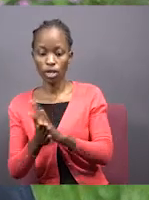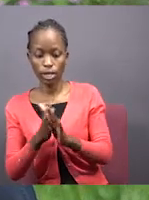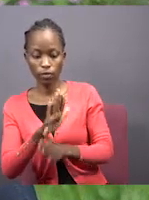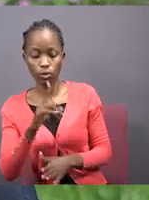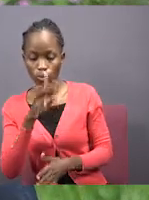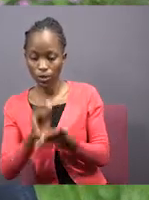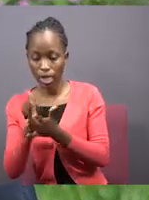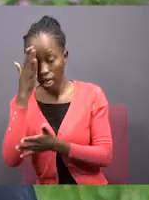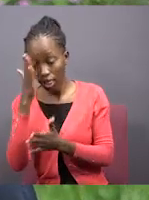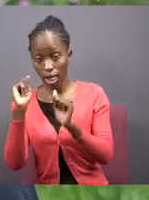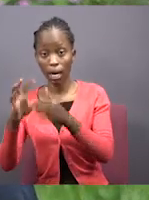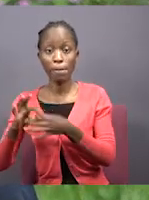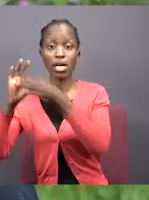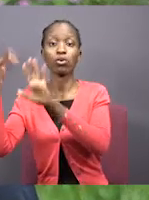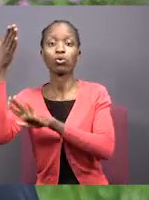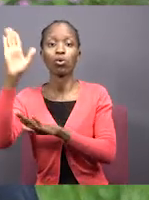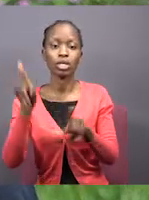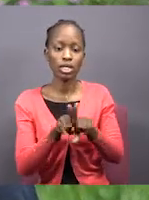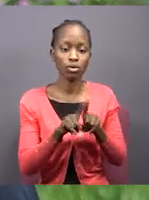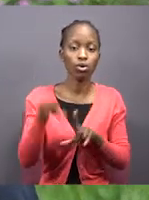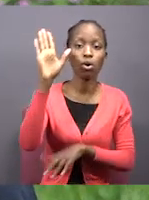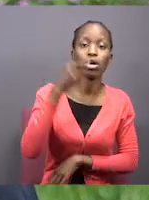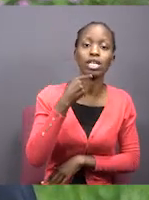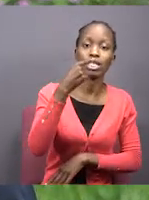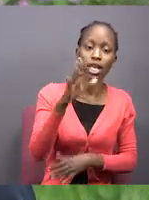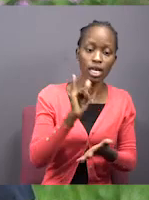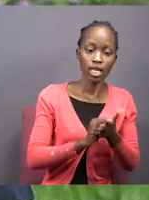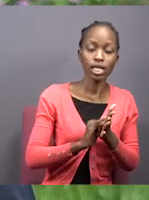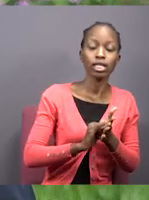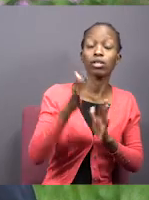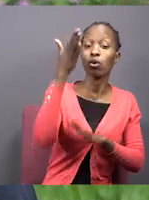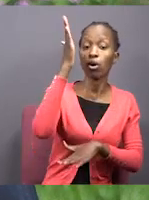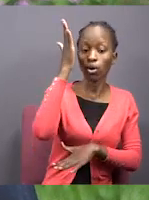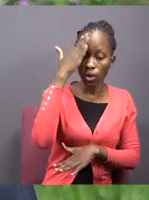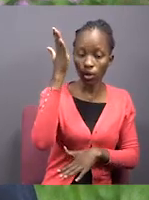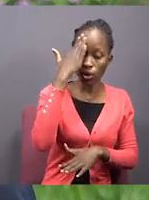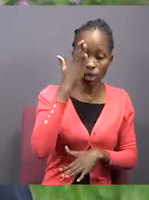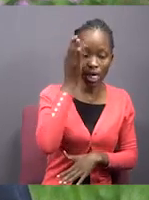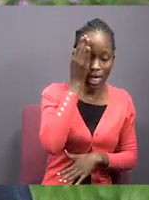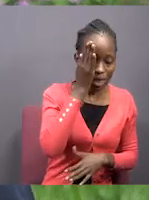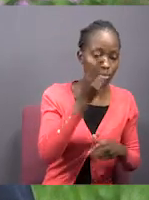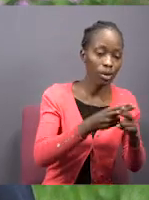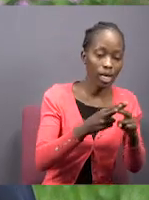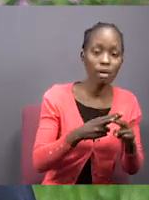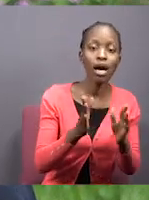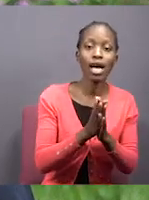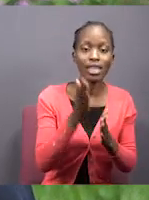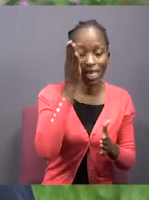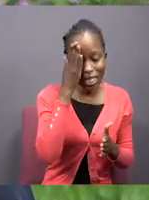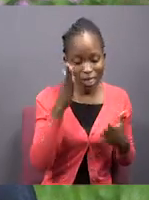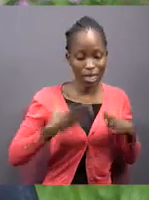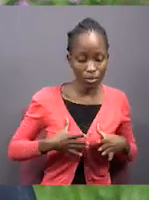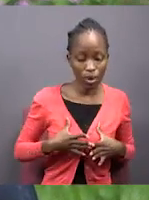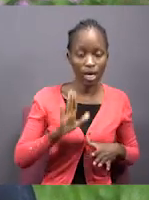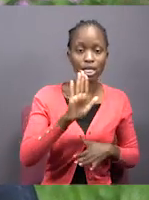him again. Again, God is saying that he knows them by name. and they are his. And that is